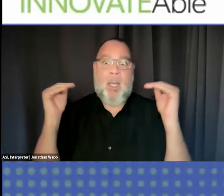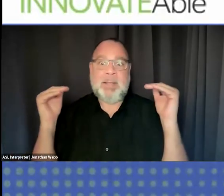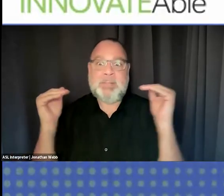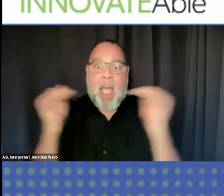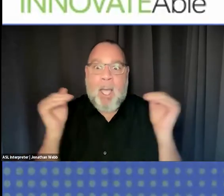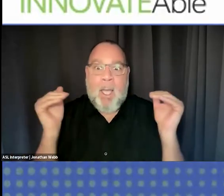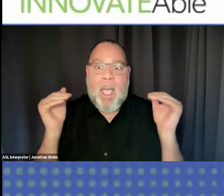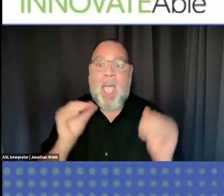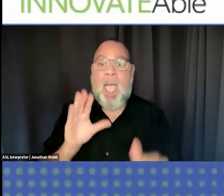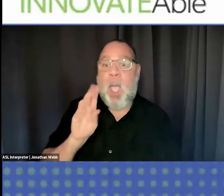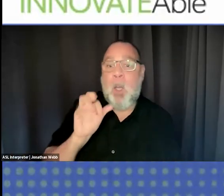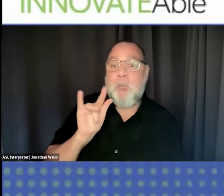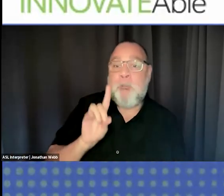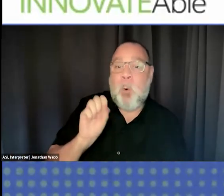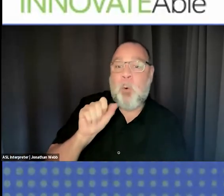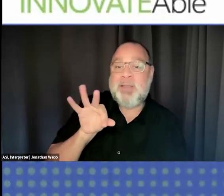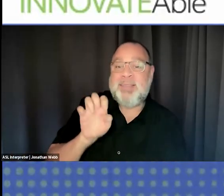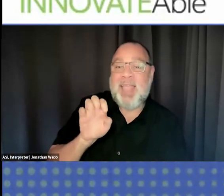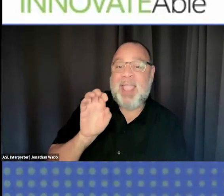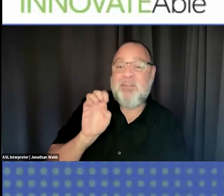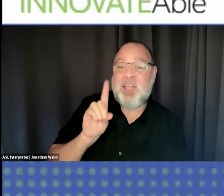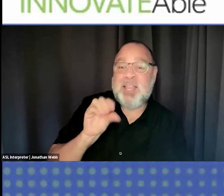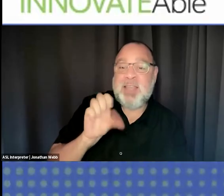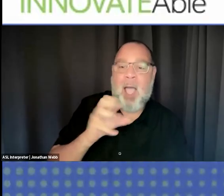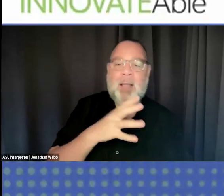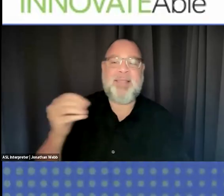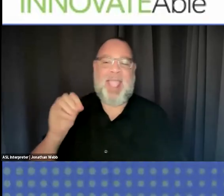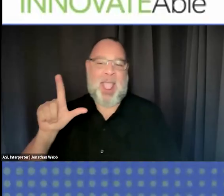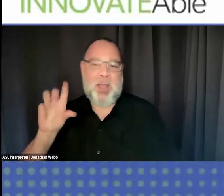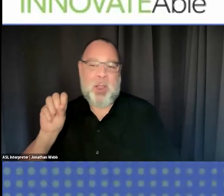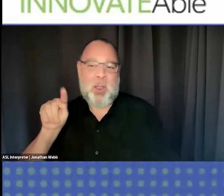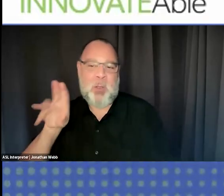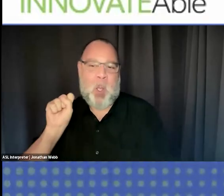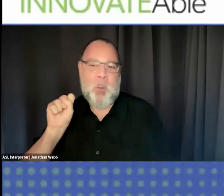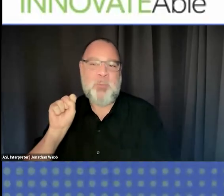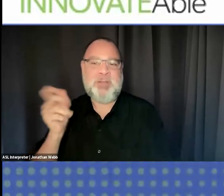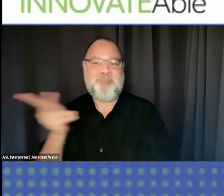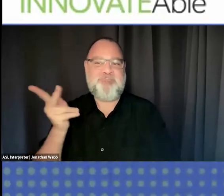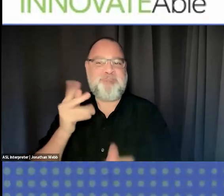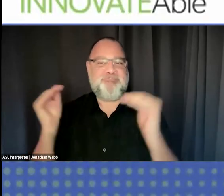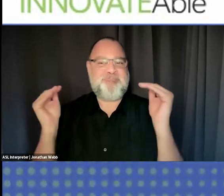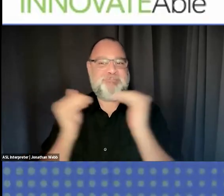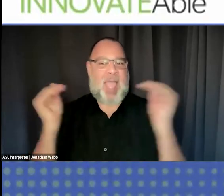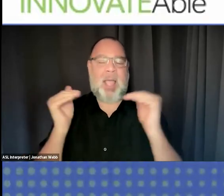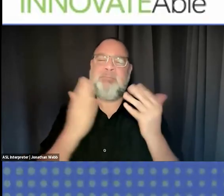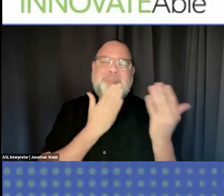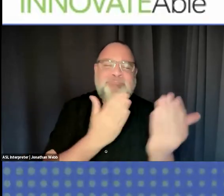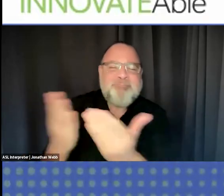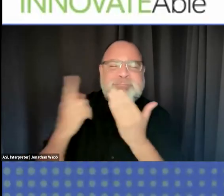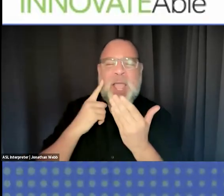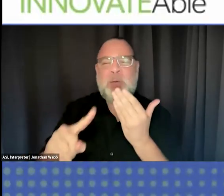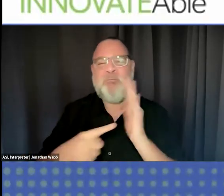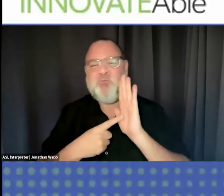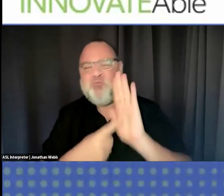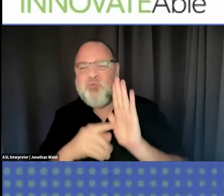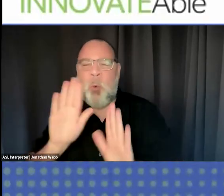between Board Safe Docs and Lotus. Thank you again, everybody, for presenting. Thank you again